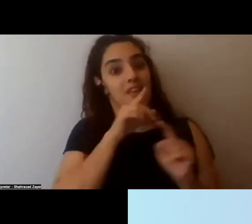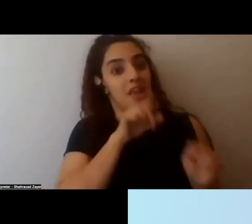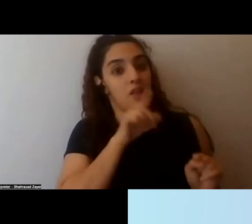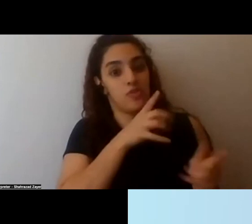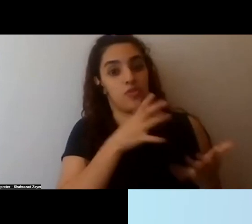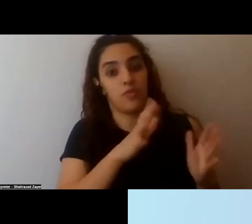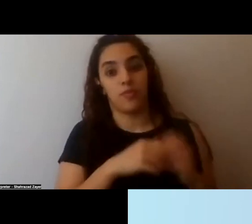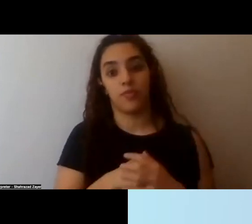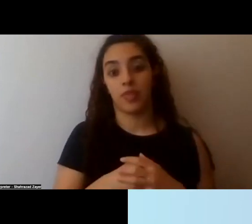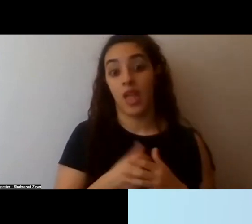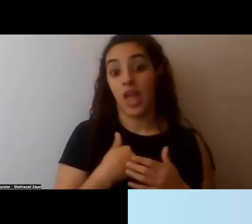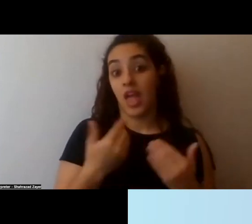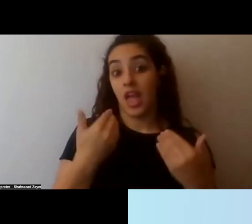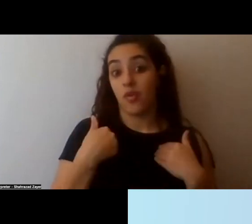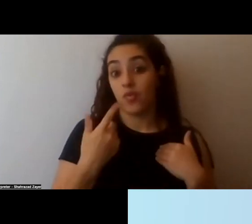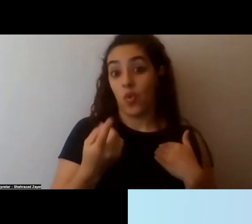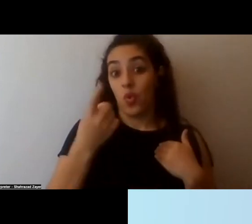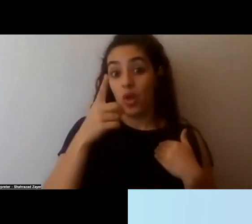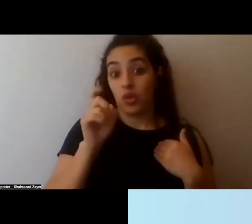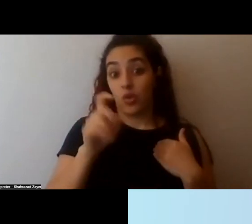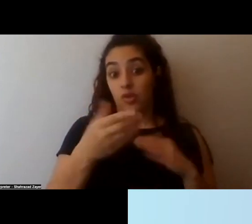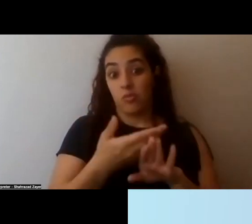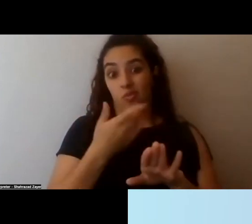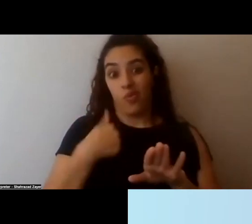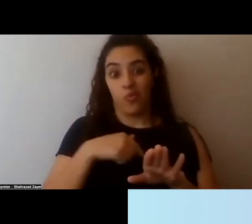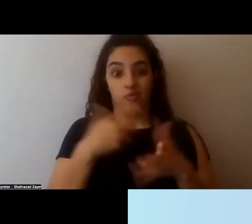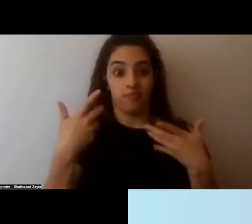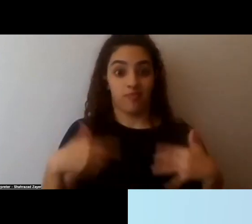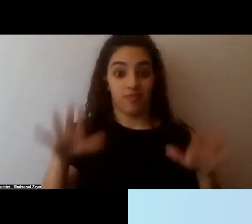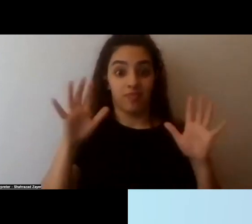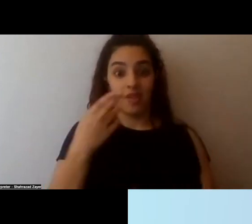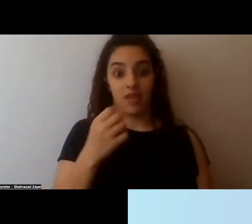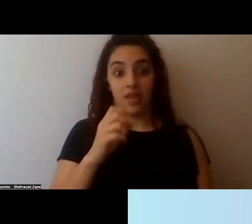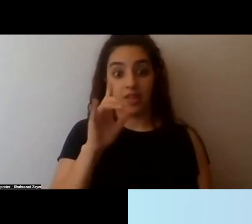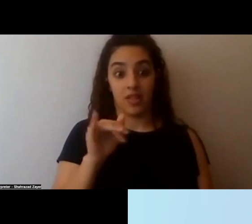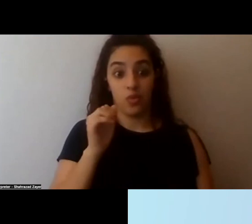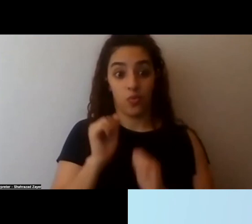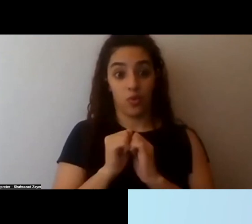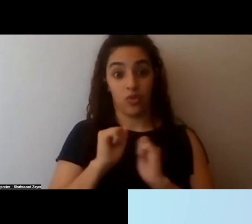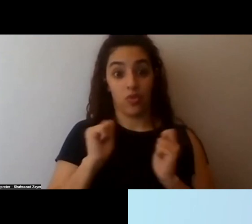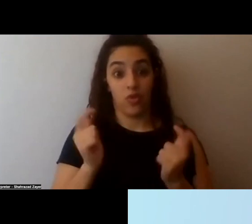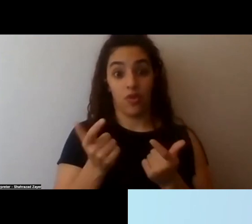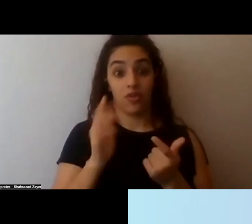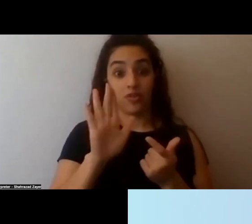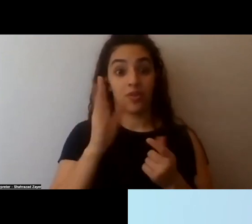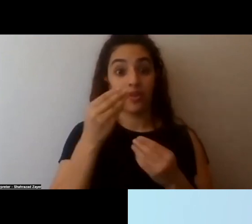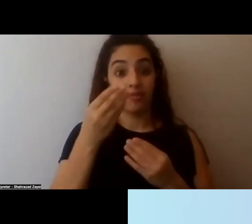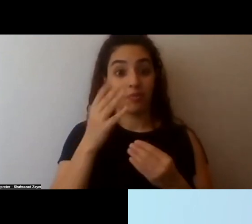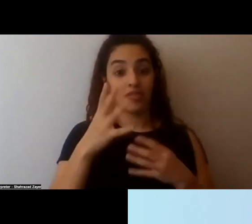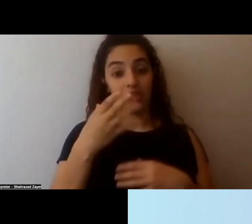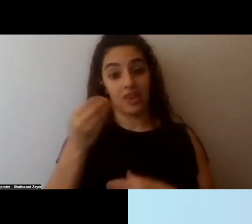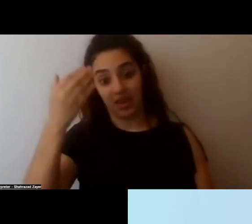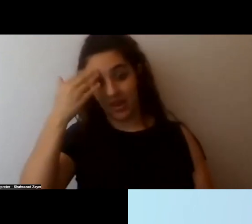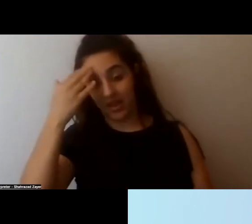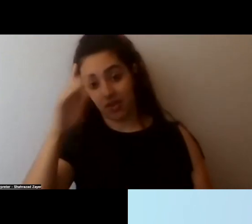So I have one question before we wrap. Holly, with all of your information and knowledge about food insecurity, with everything that happened